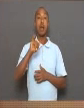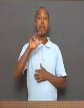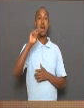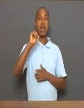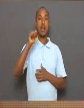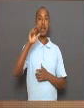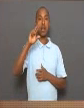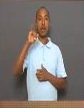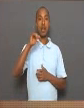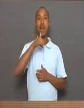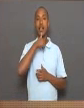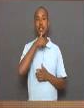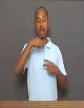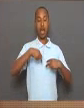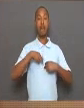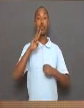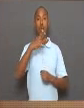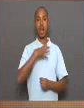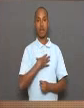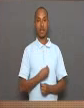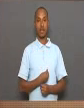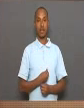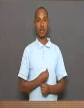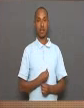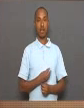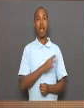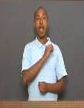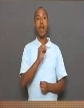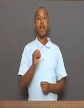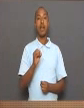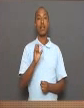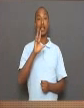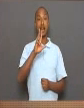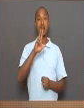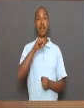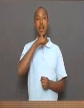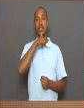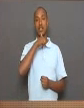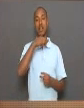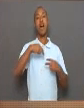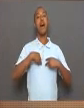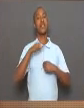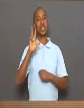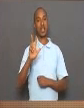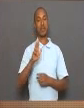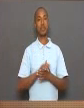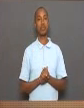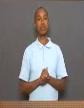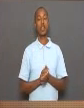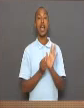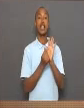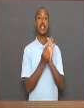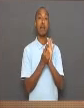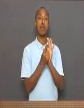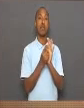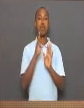Binary acids have 2 elements, while ternary acids have 3. An